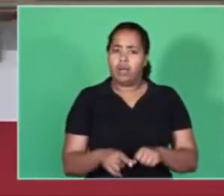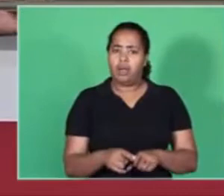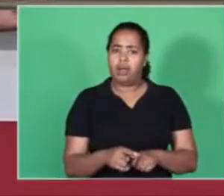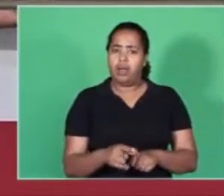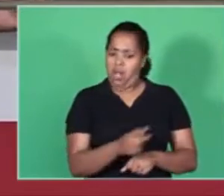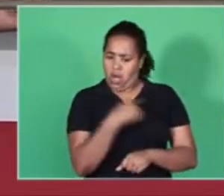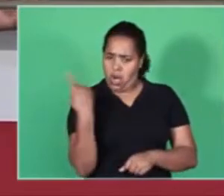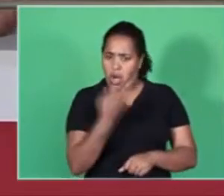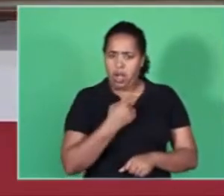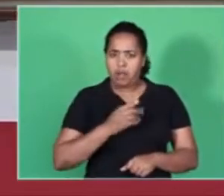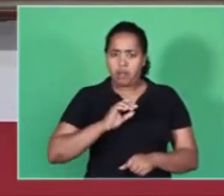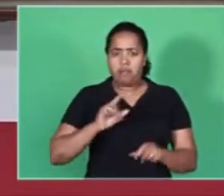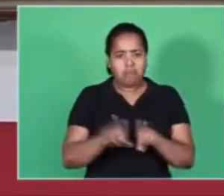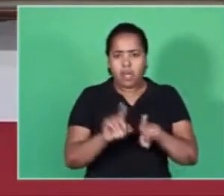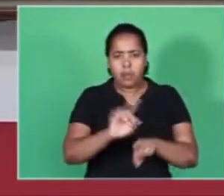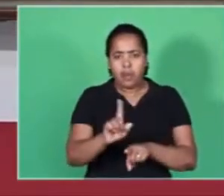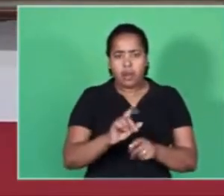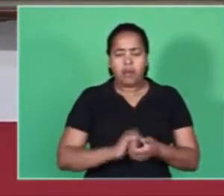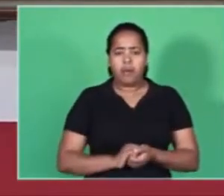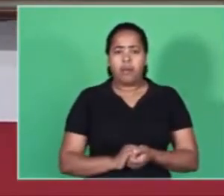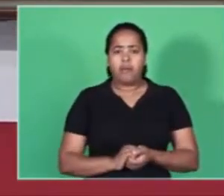They have a seminar.